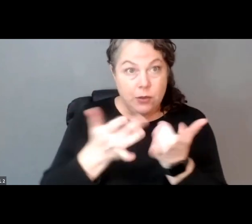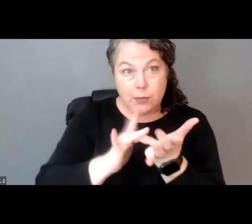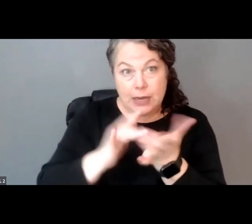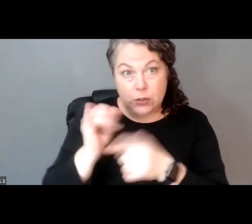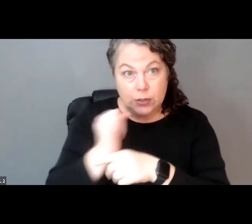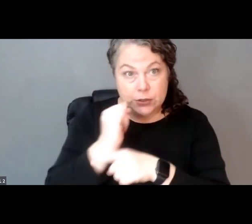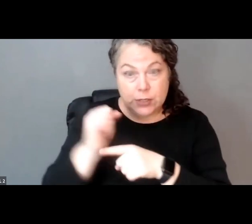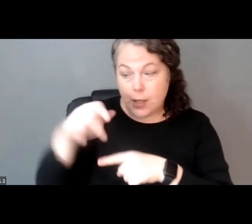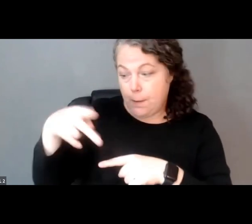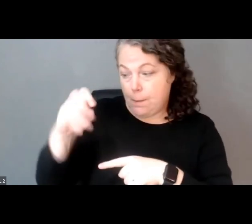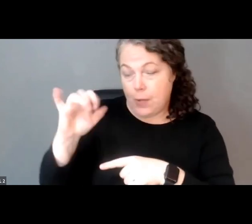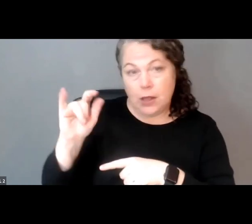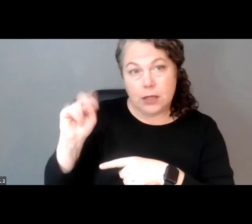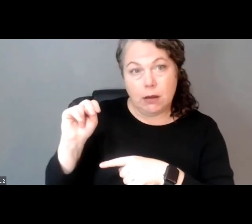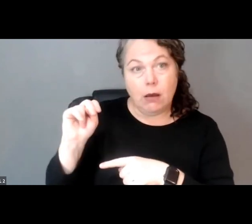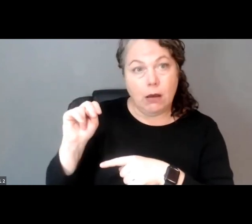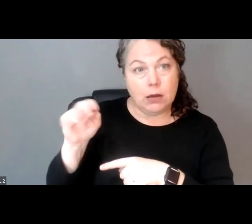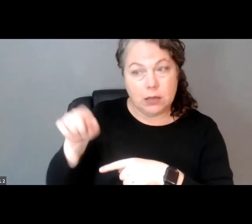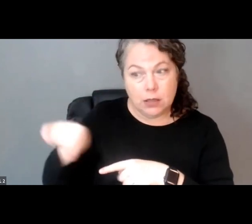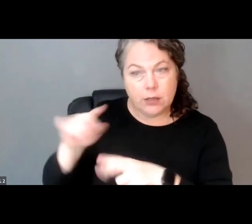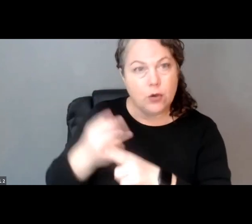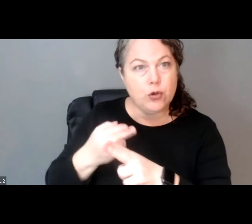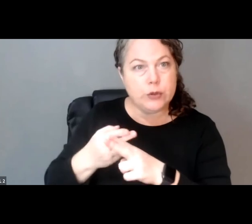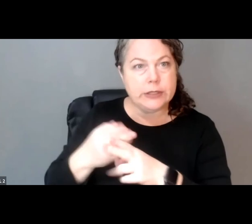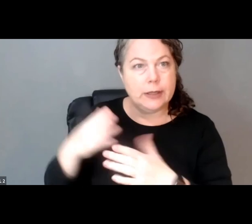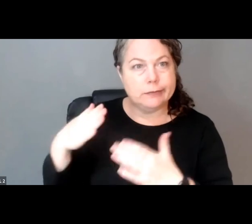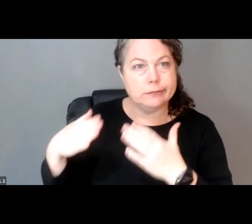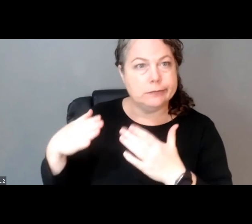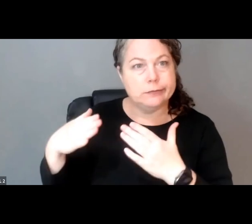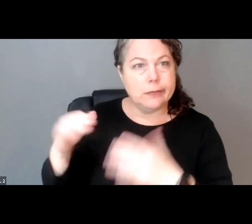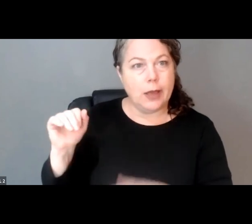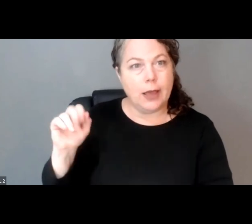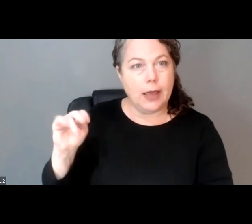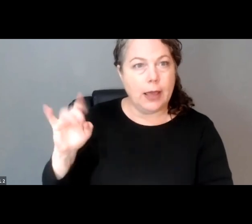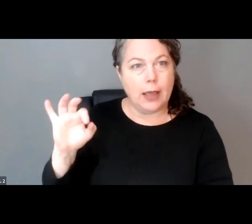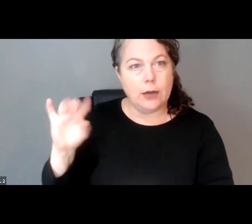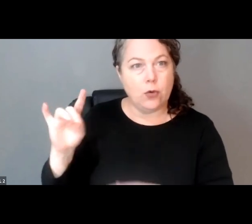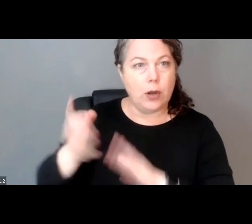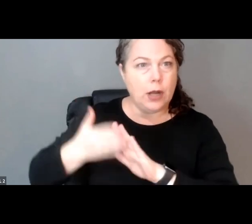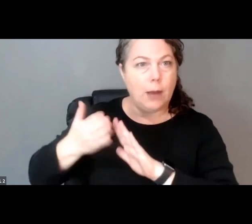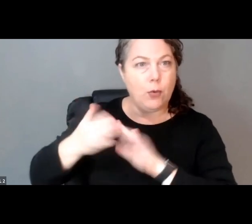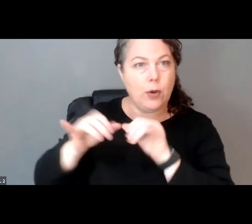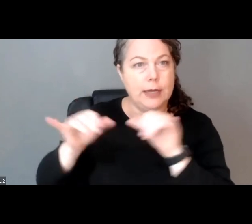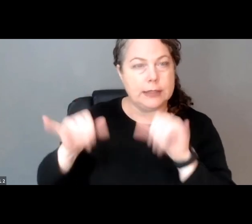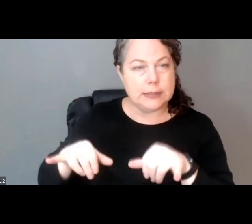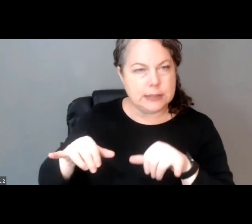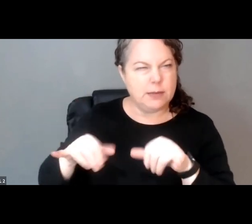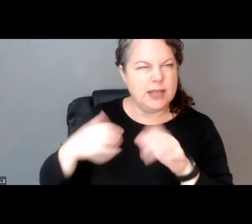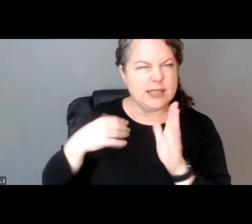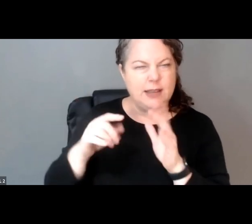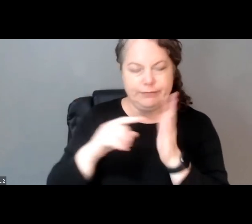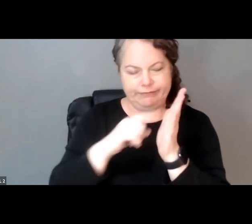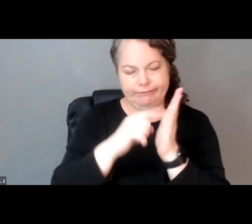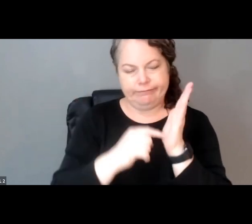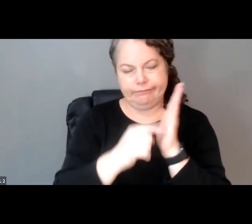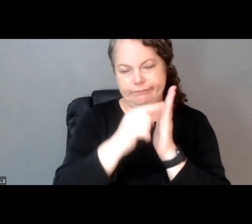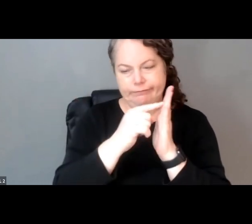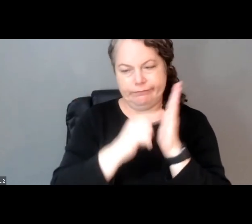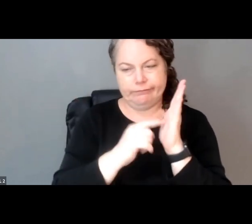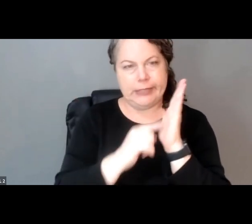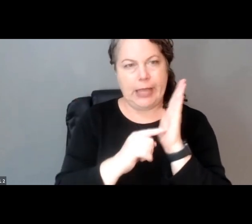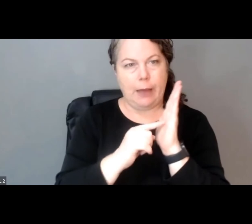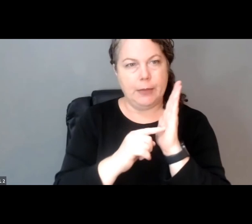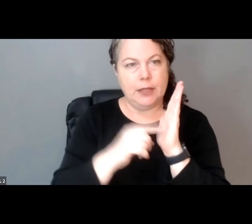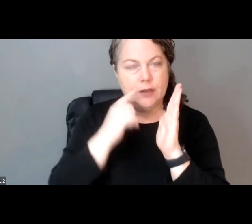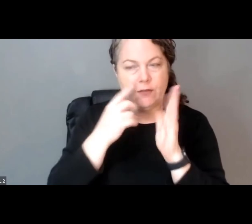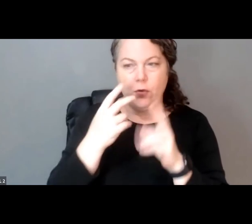Peloton is using an Android operating system based tablet for their user